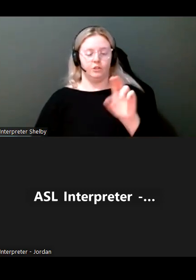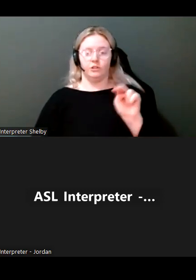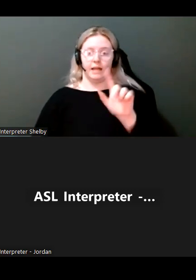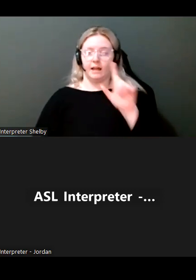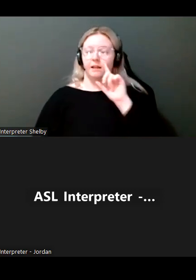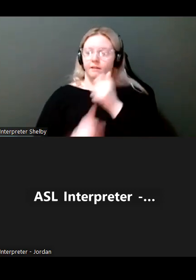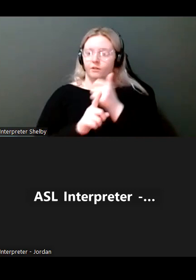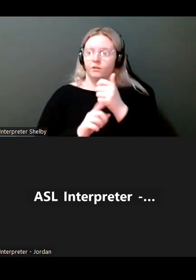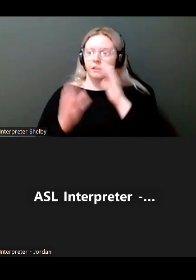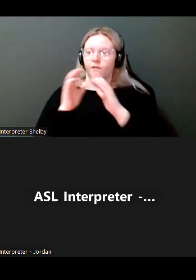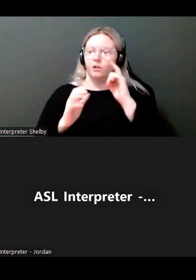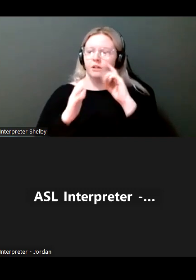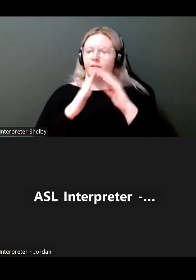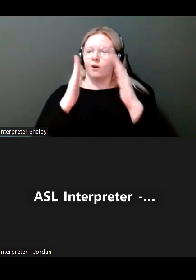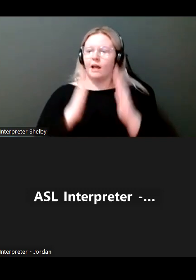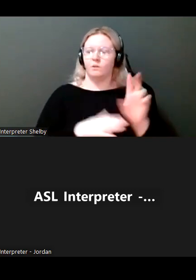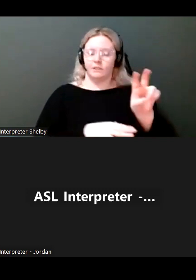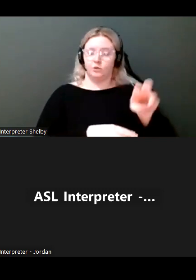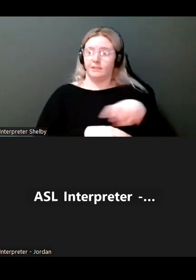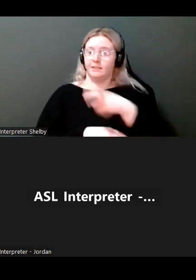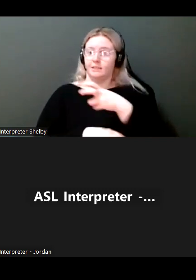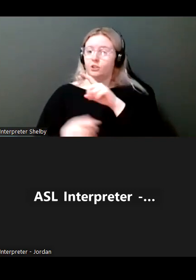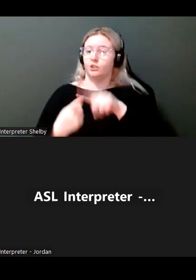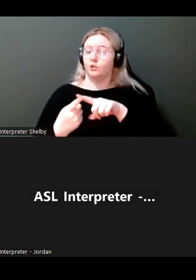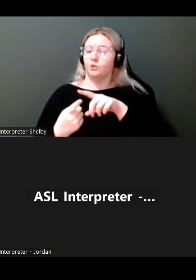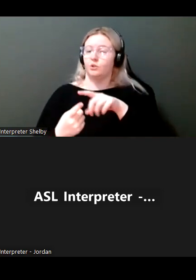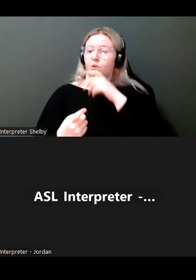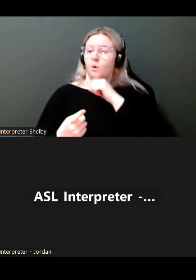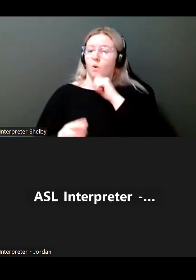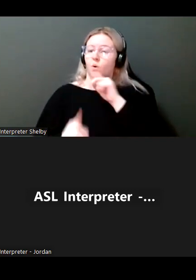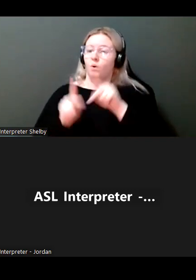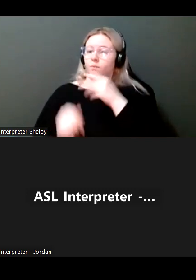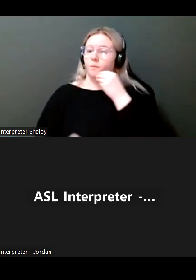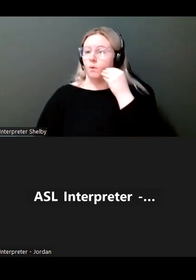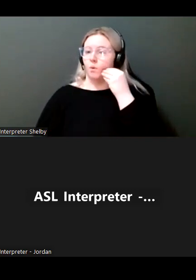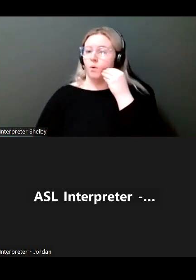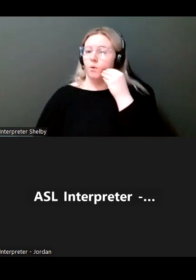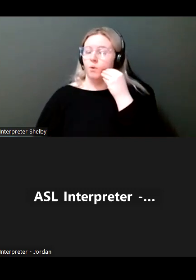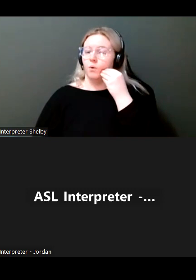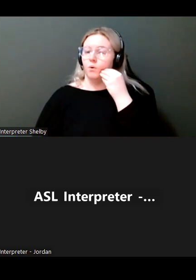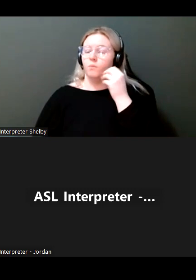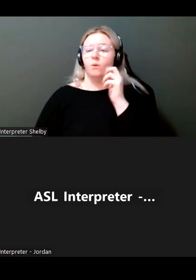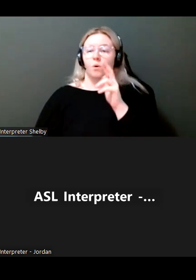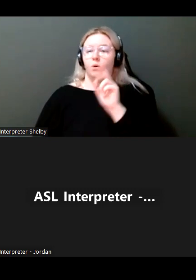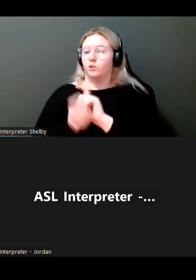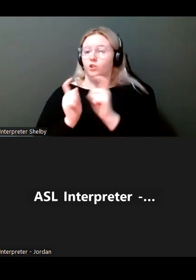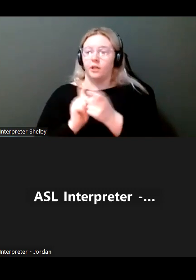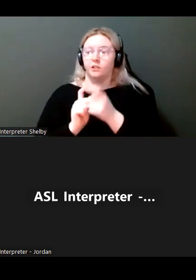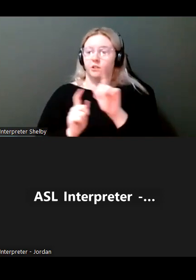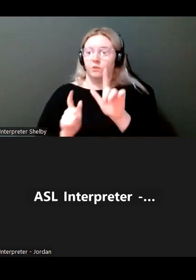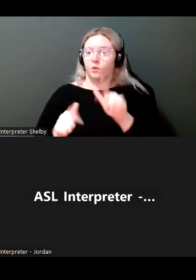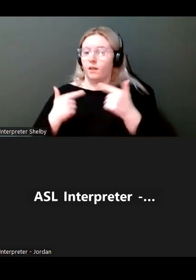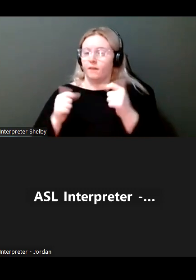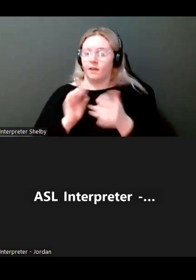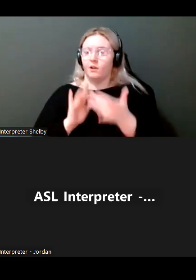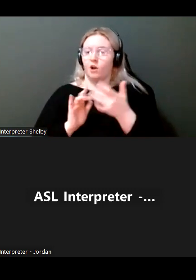guide that will help you think about questions to consider if you are thinking about downsizing, reach out to us. We do have that